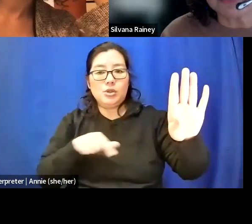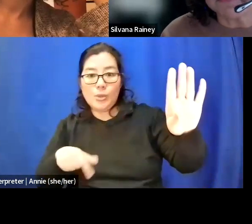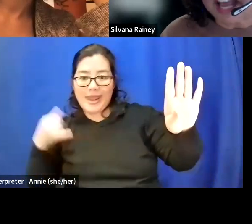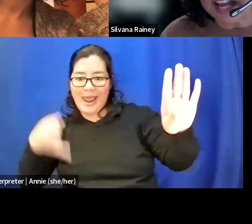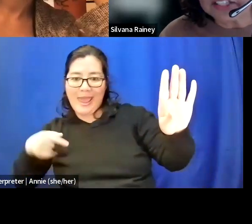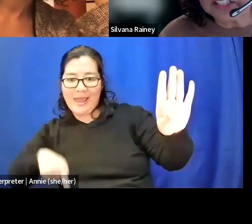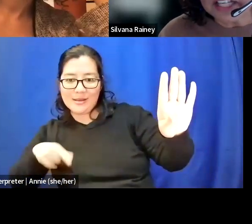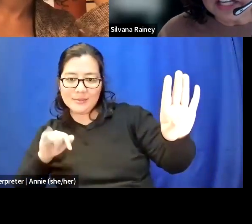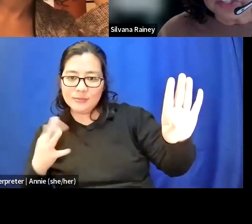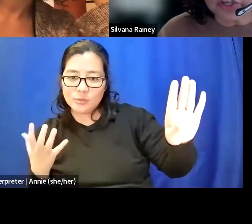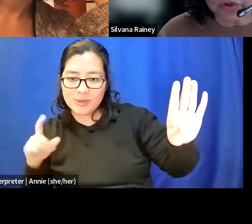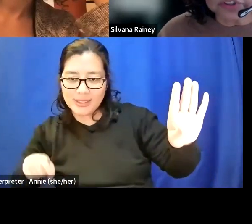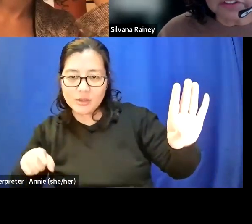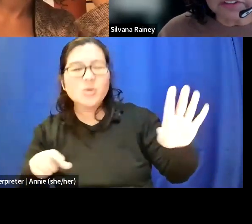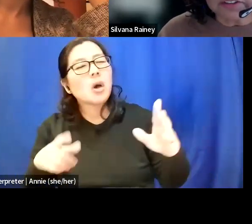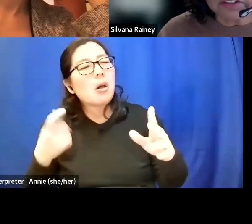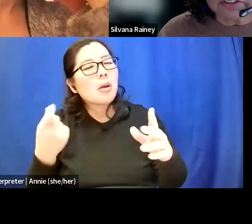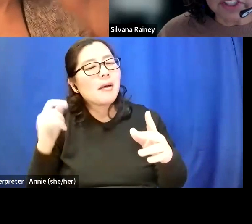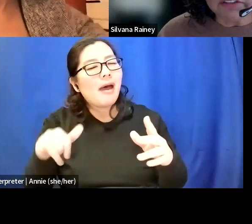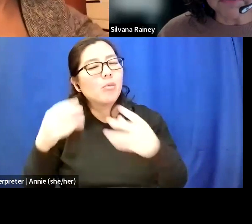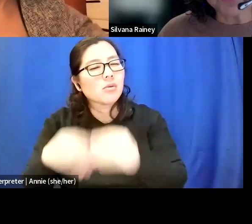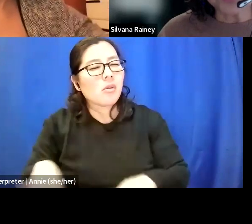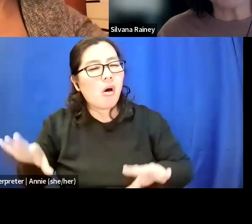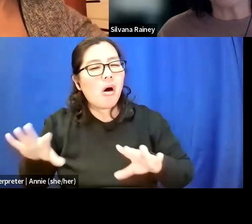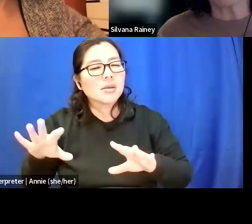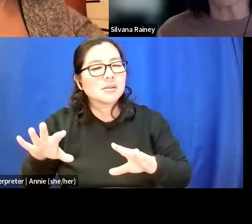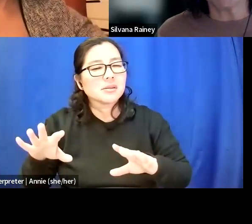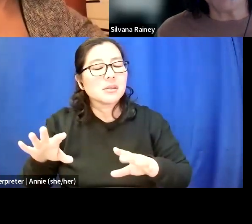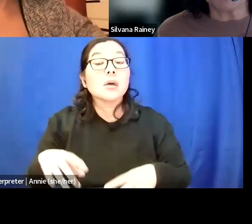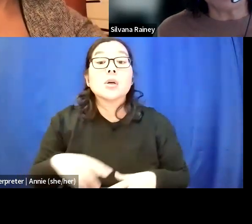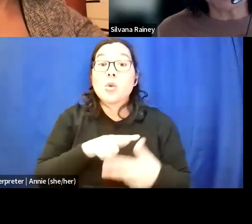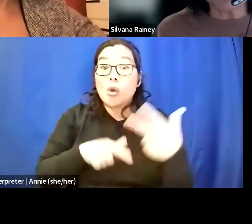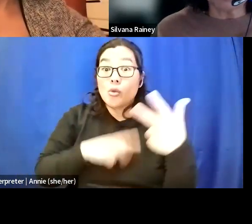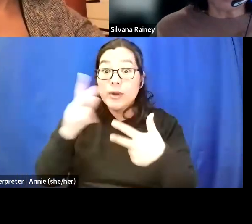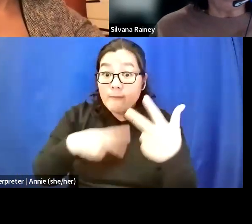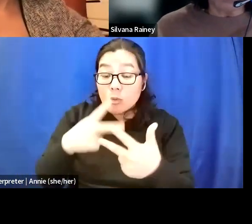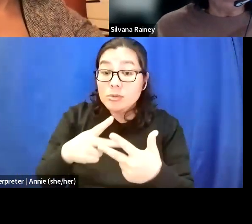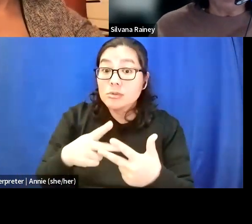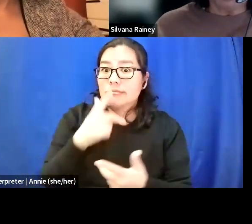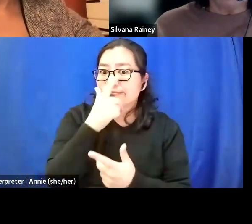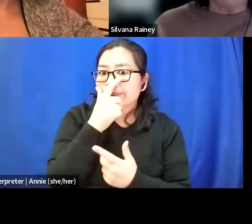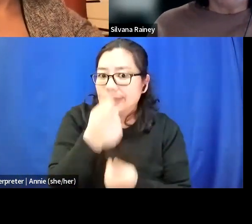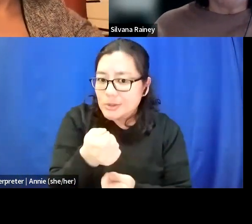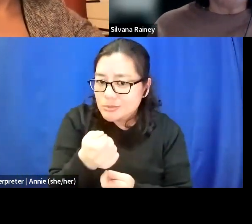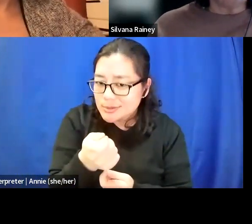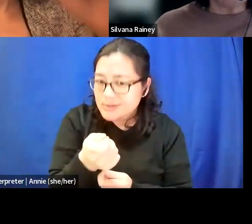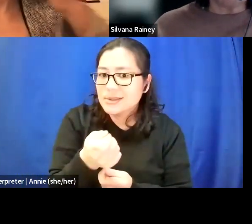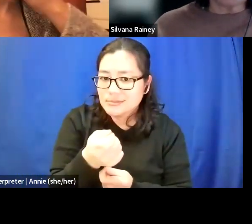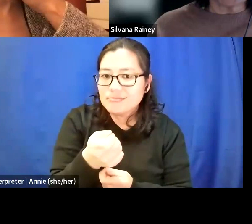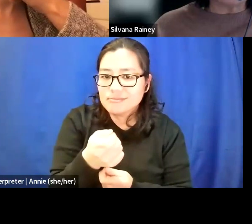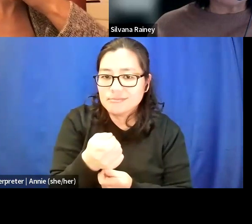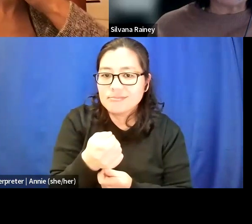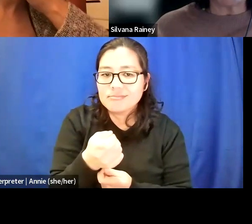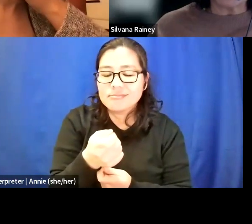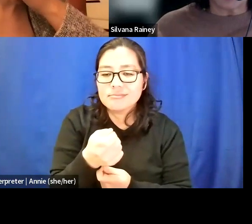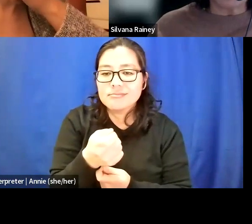little bit of that. So the 3 versions were very interesting to me,